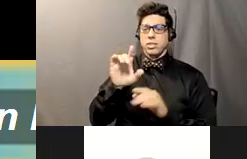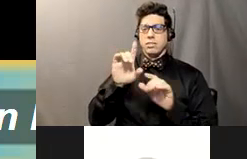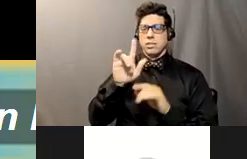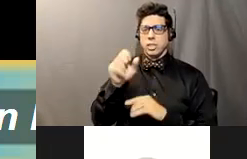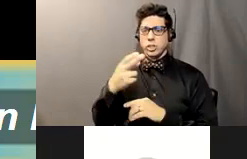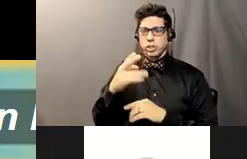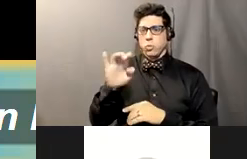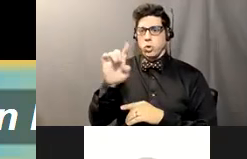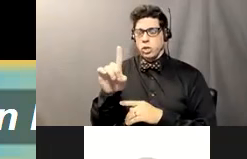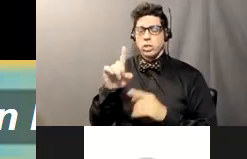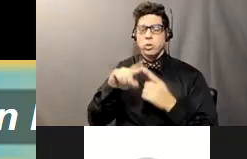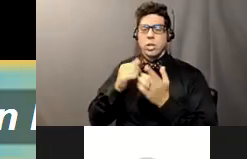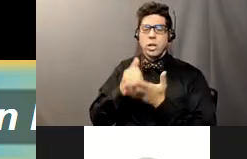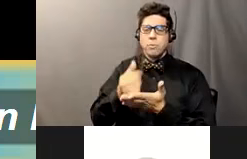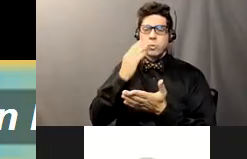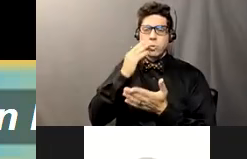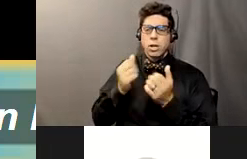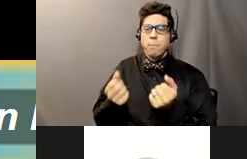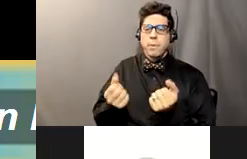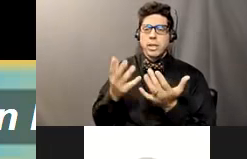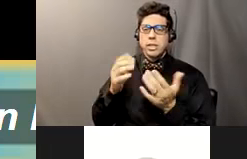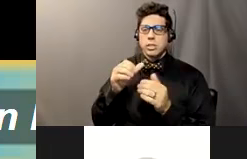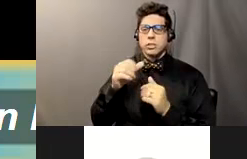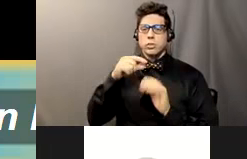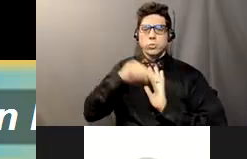context to suicide attempts and deaths in Riverside County.